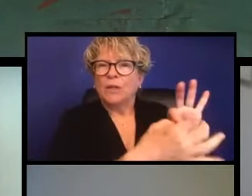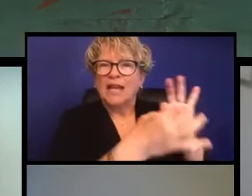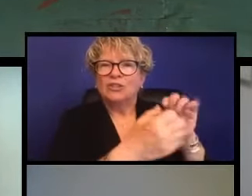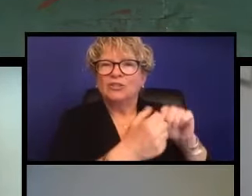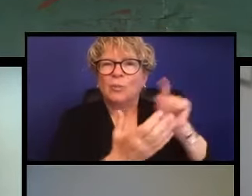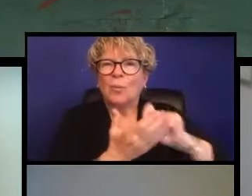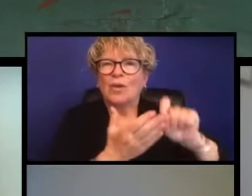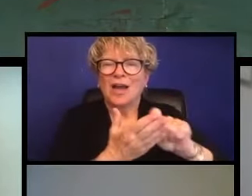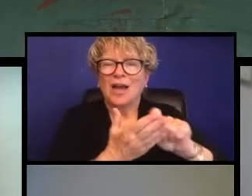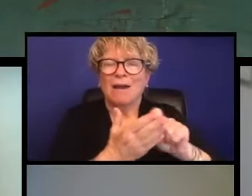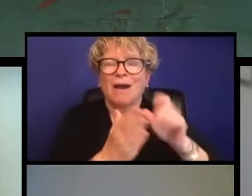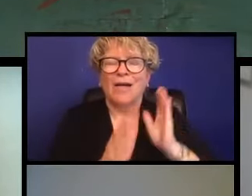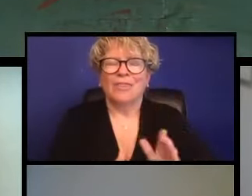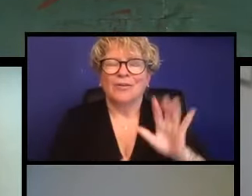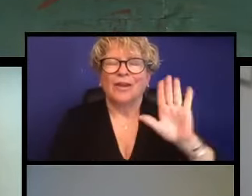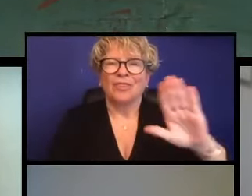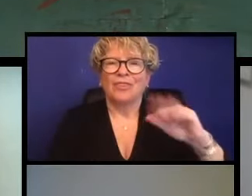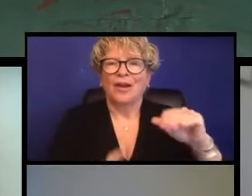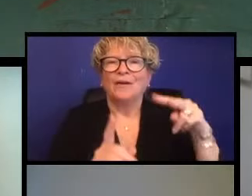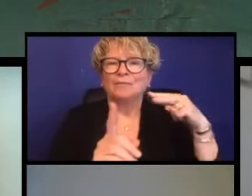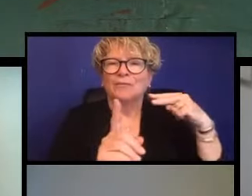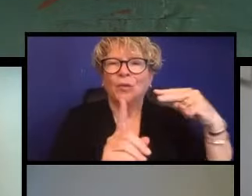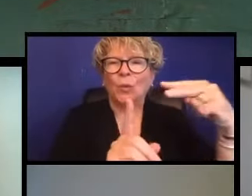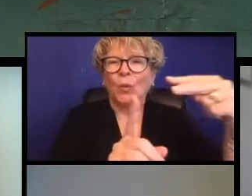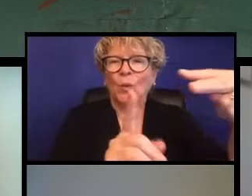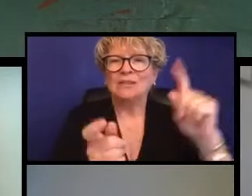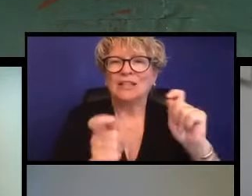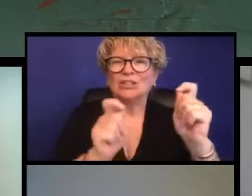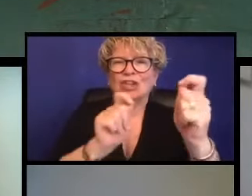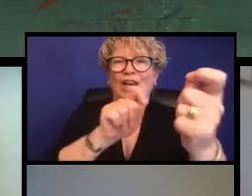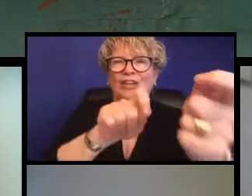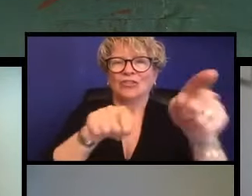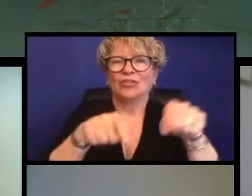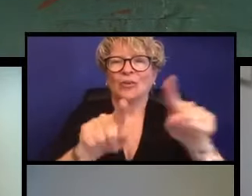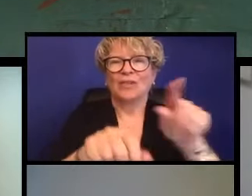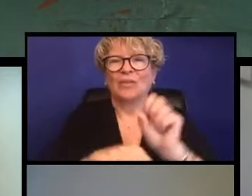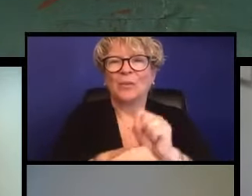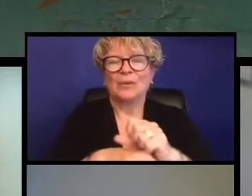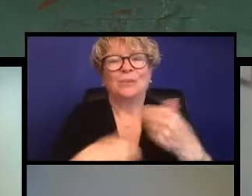entire progression. Thank you, Scott. Chinelo.